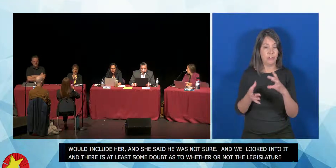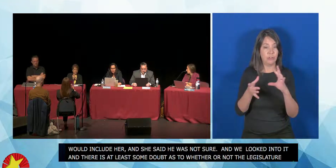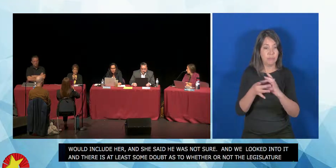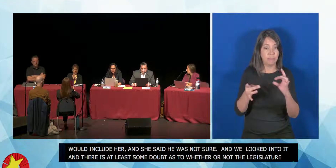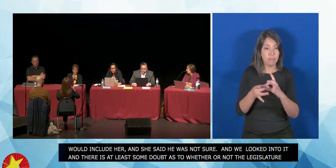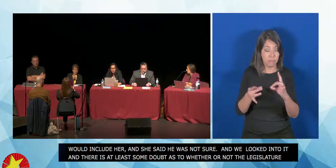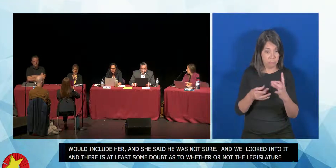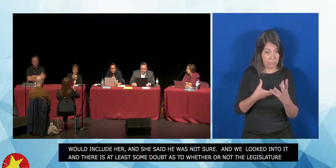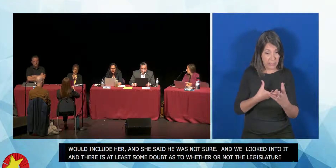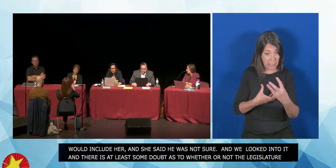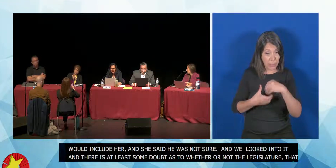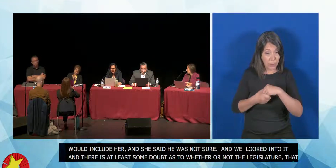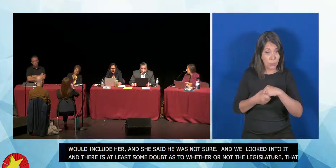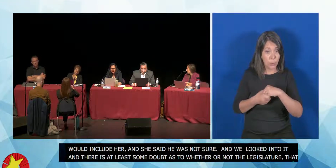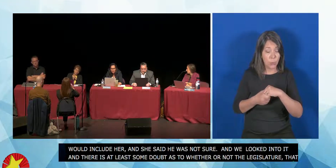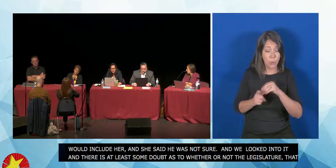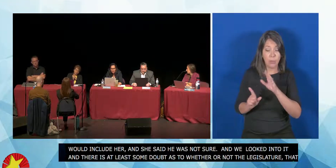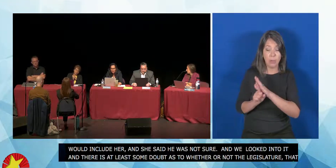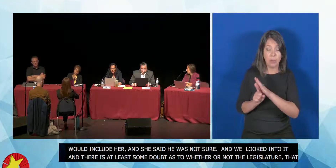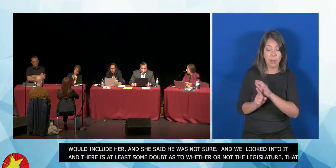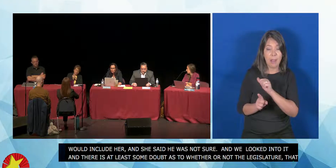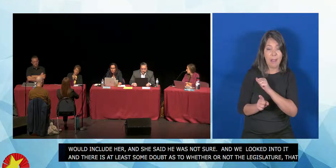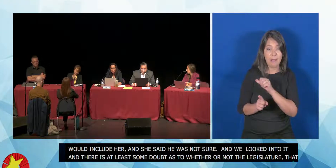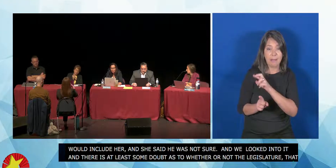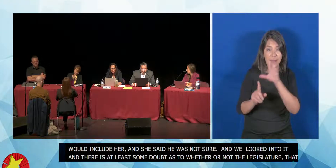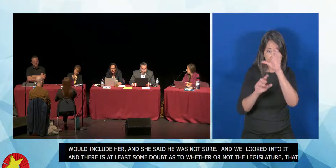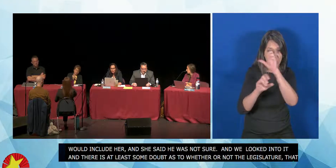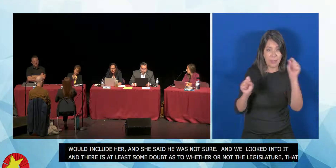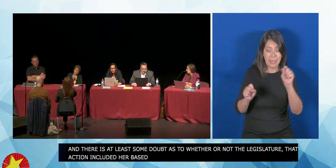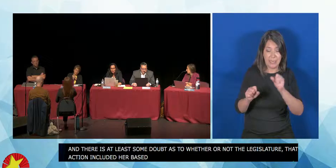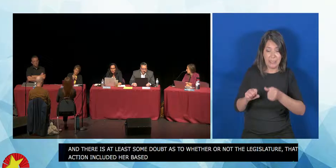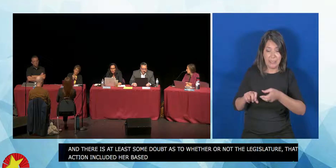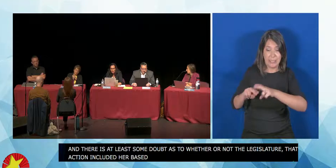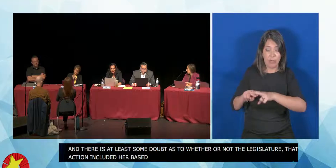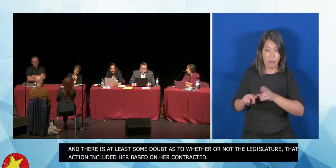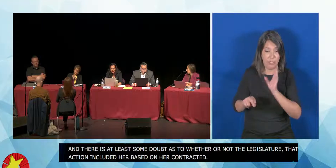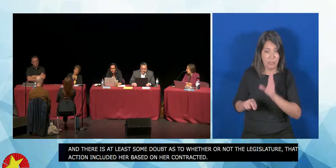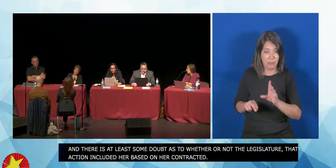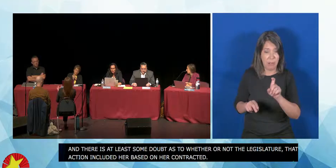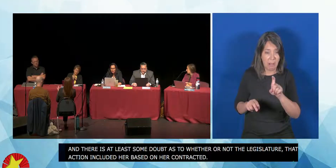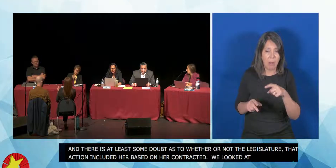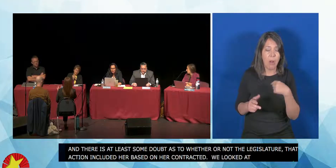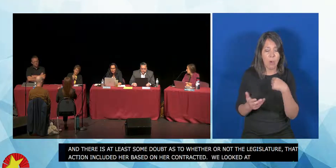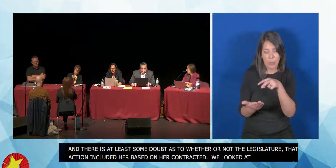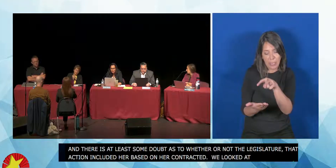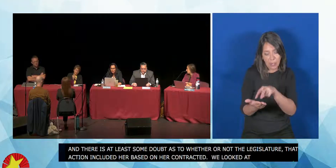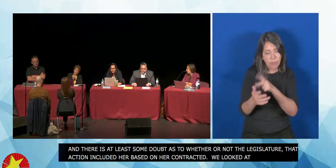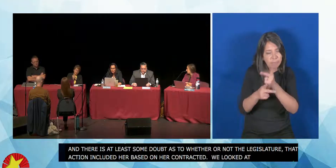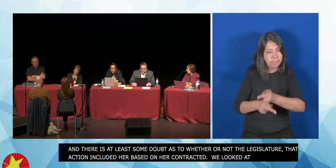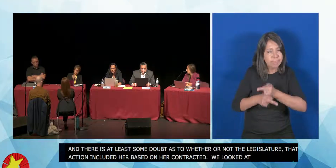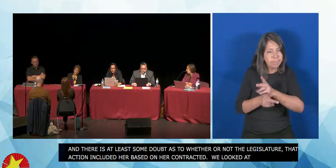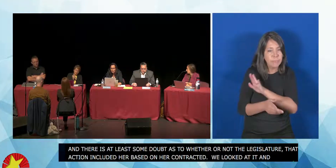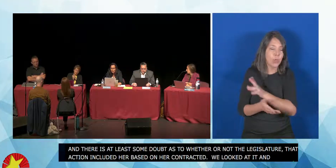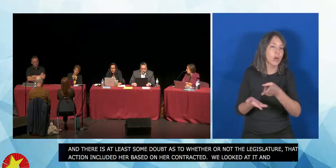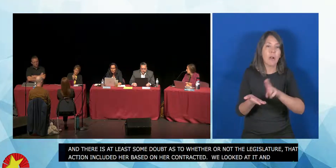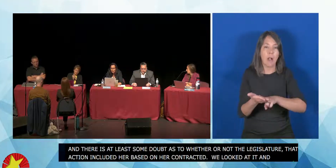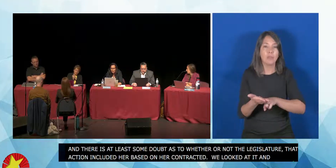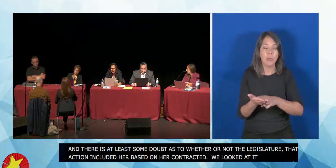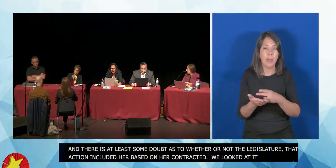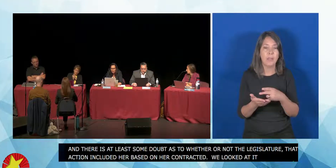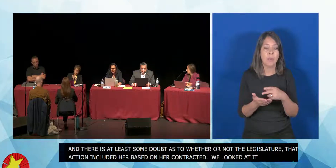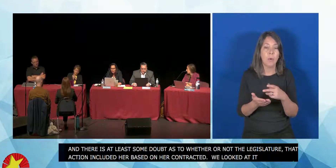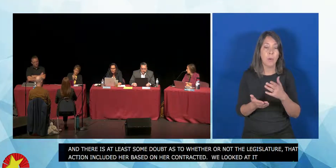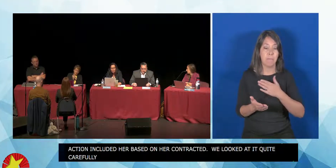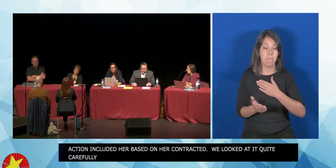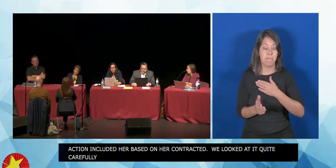action included her based on her contract. We looked at it quite carefully. So, from